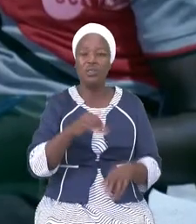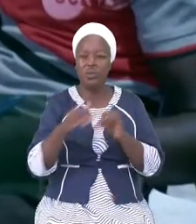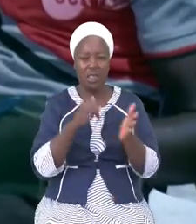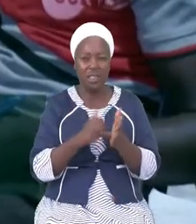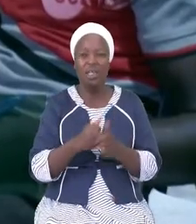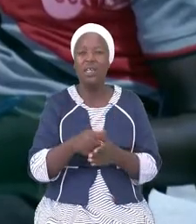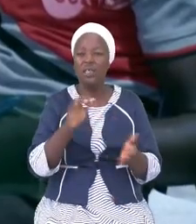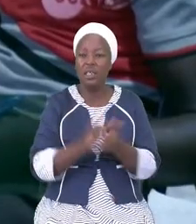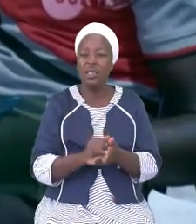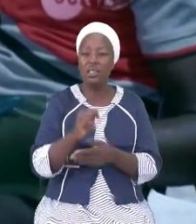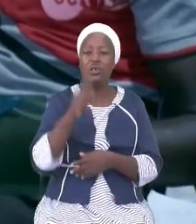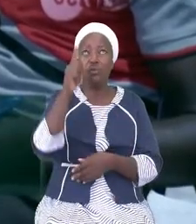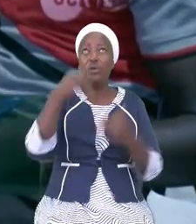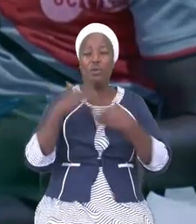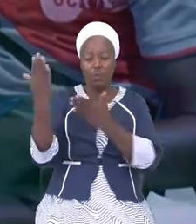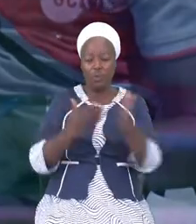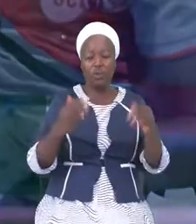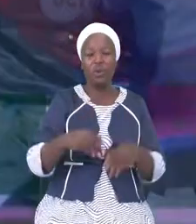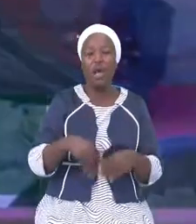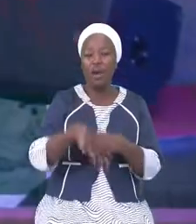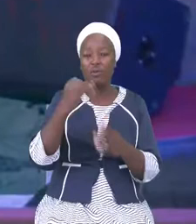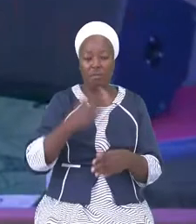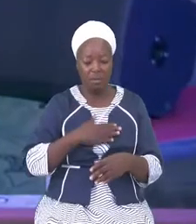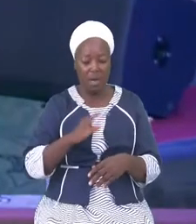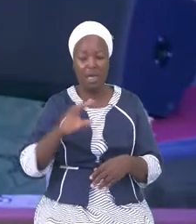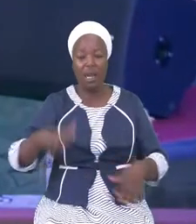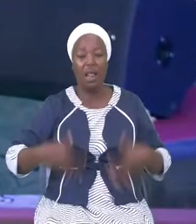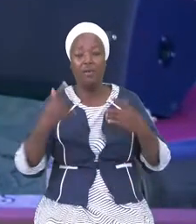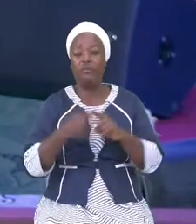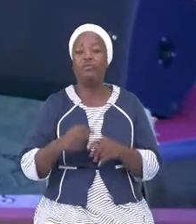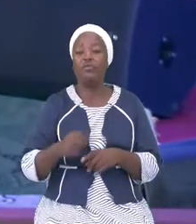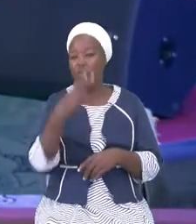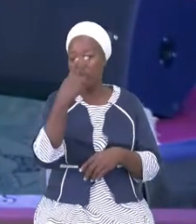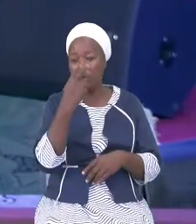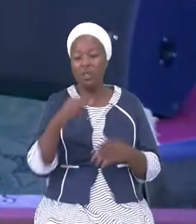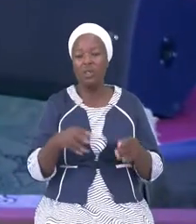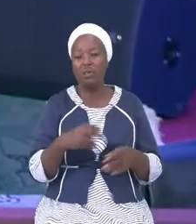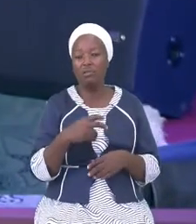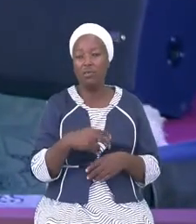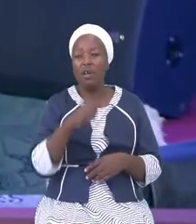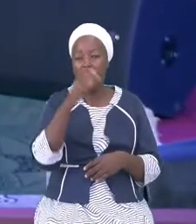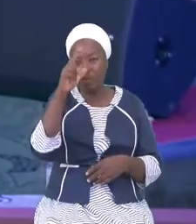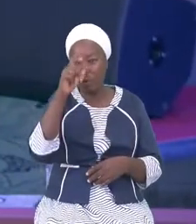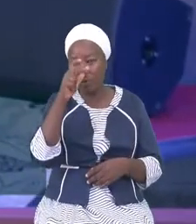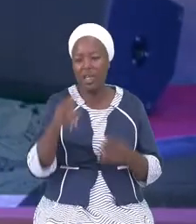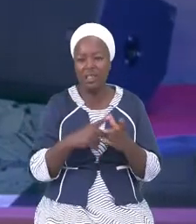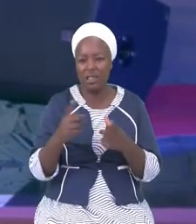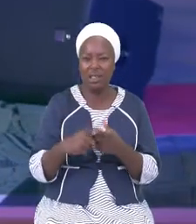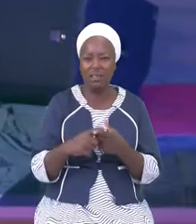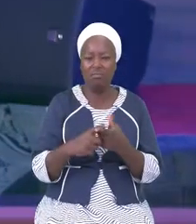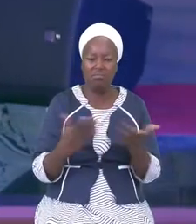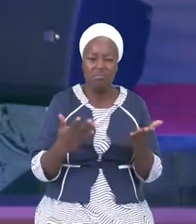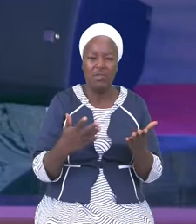brought up my life from corruption. Oh Lord, my God. Look at verse 7. In verse 7,